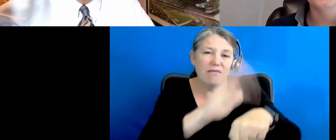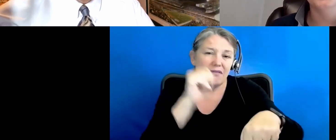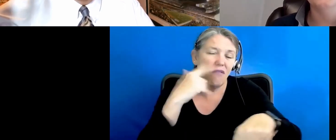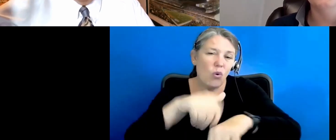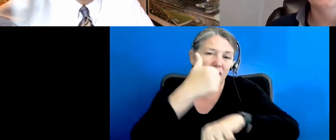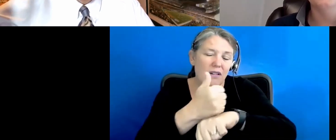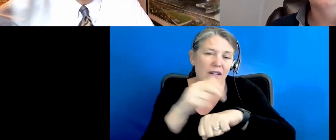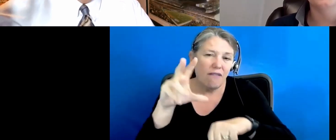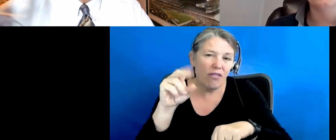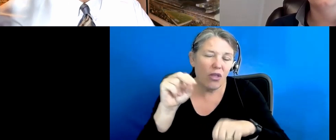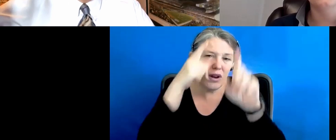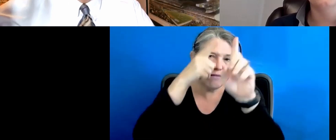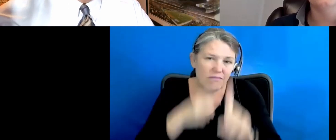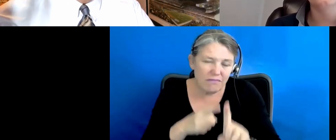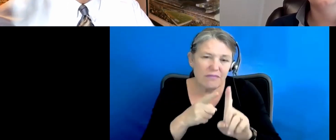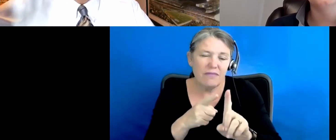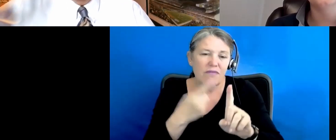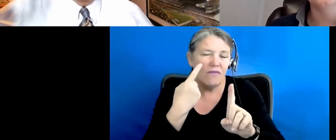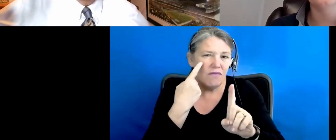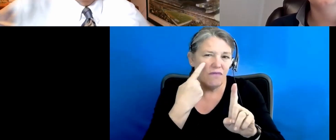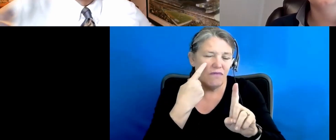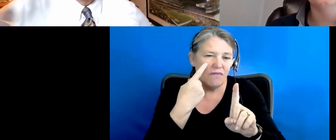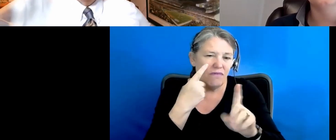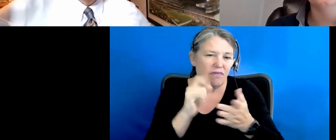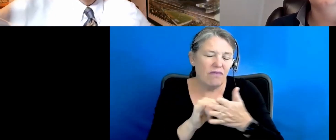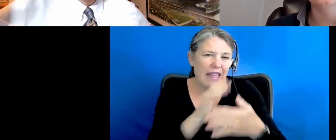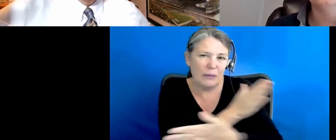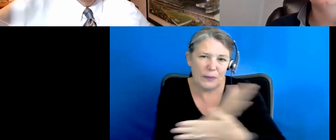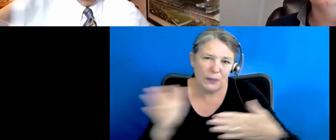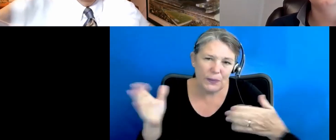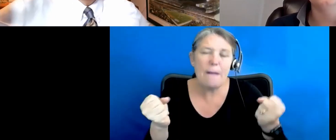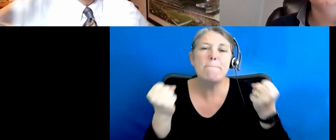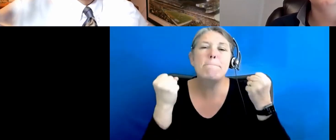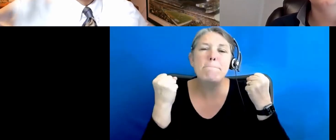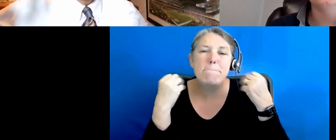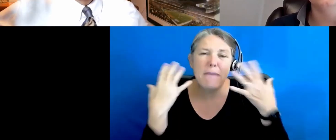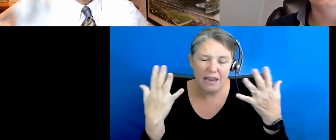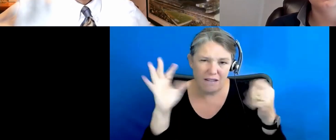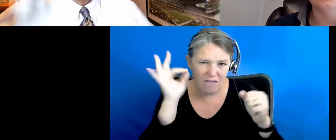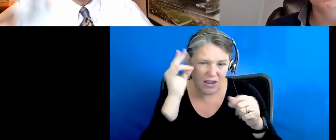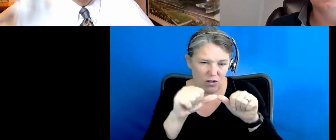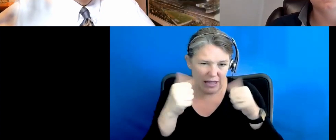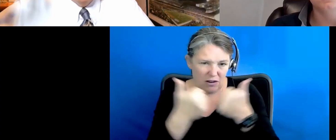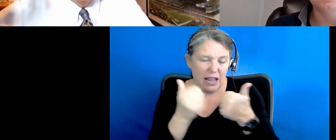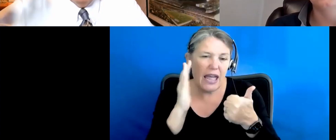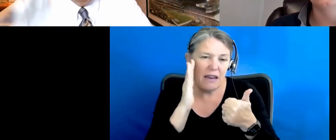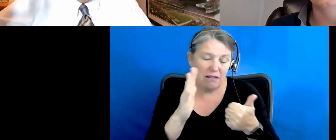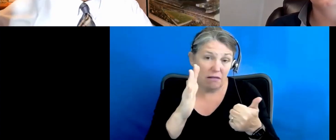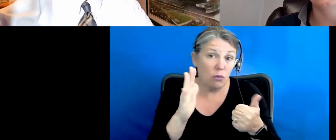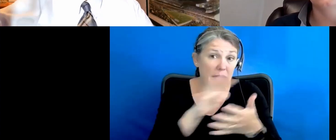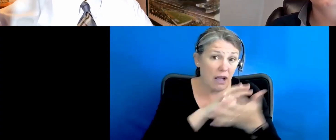of 30 discrete items across many federal agencies and will require a combination of